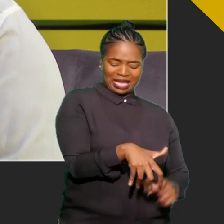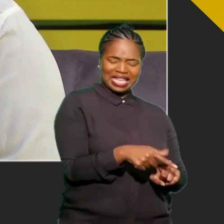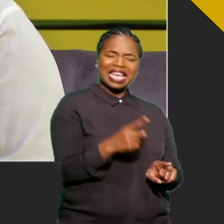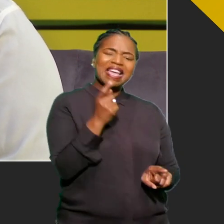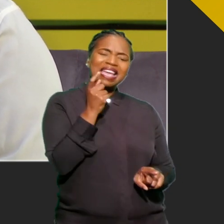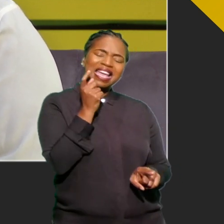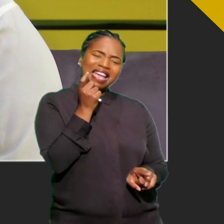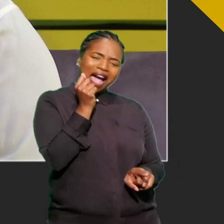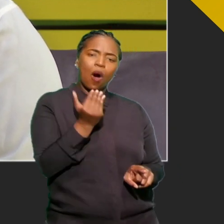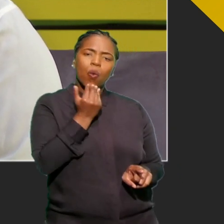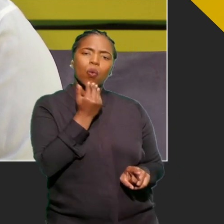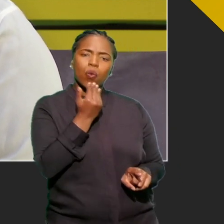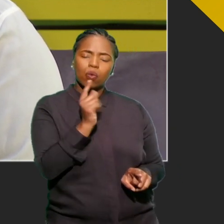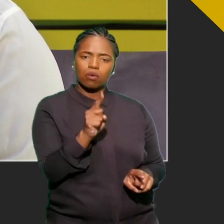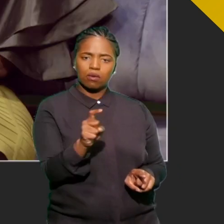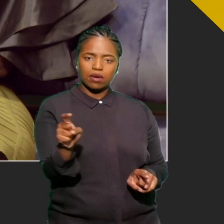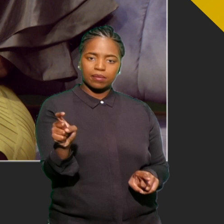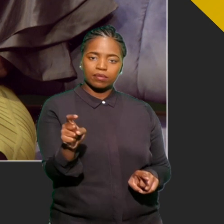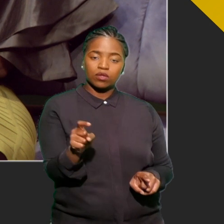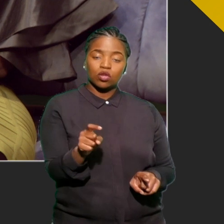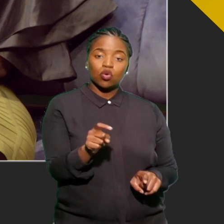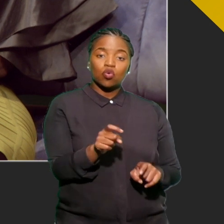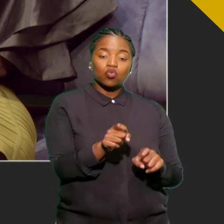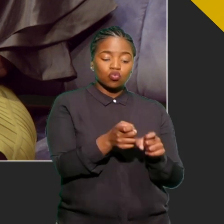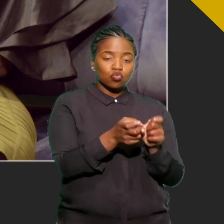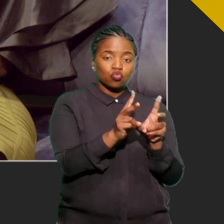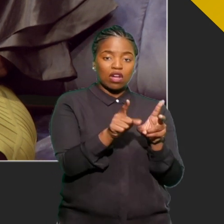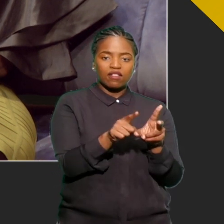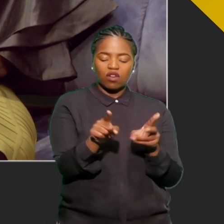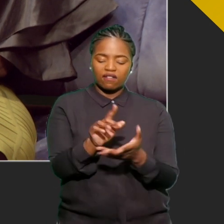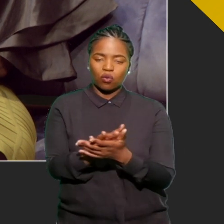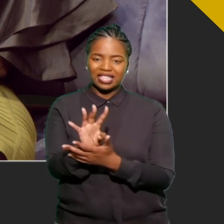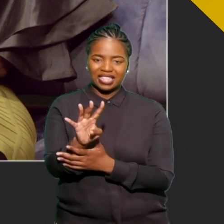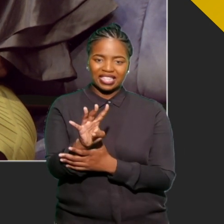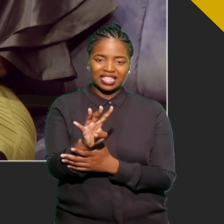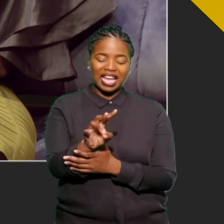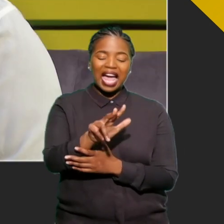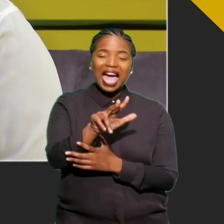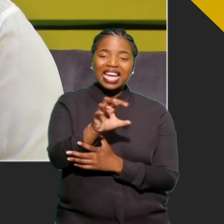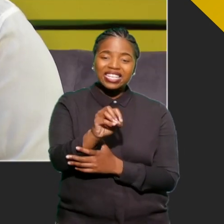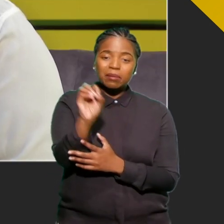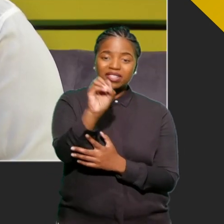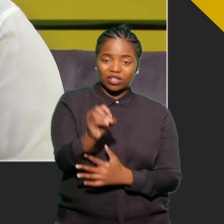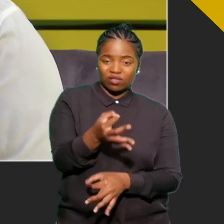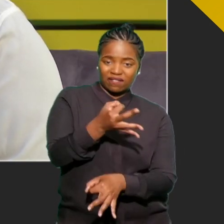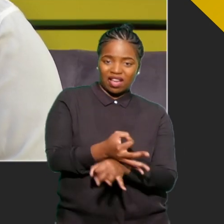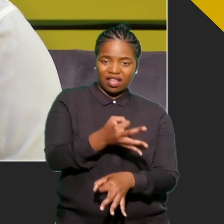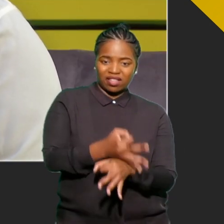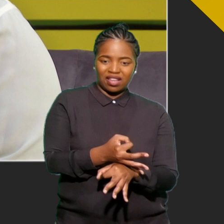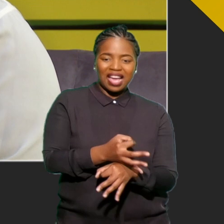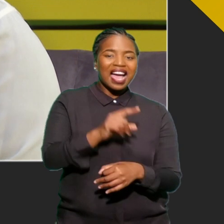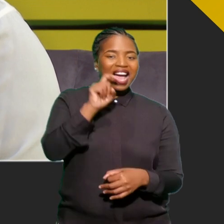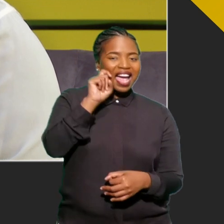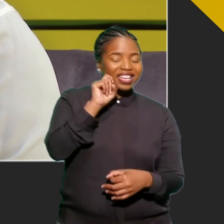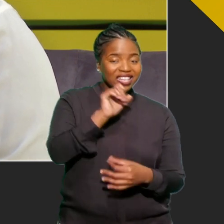to these children. And for 12 to 14 year olds, more than 80% of the fathers were aged